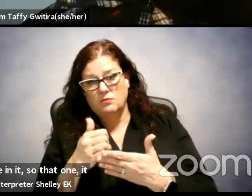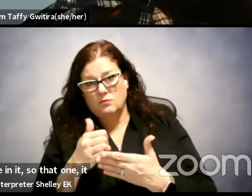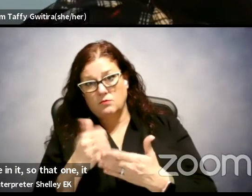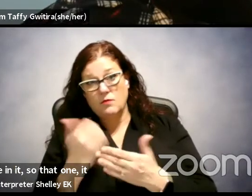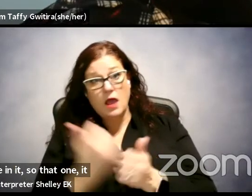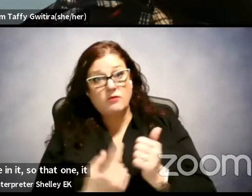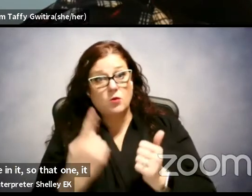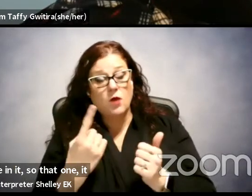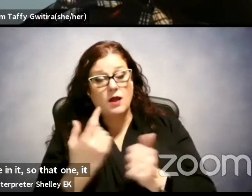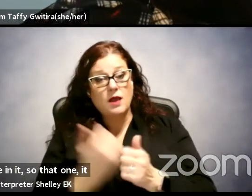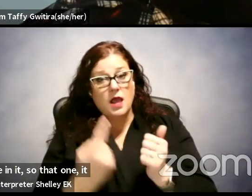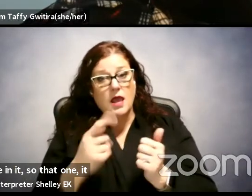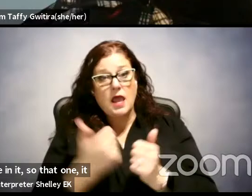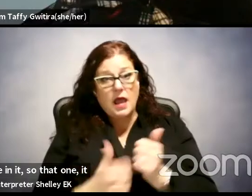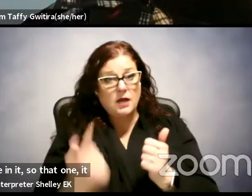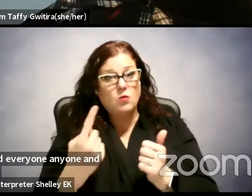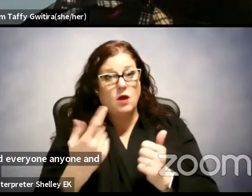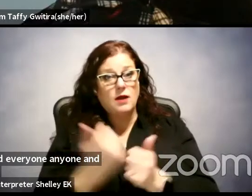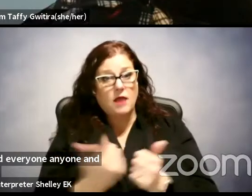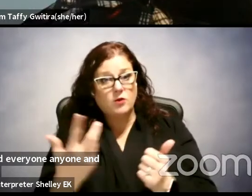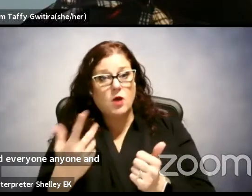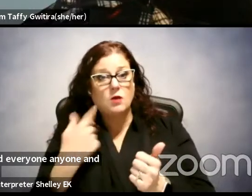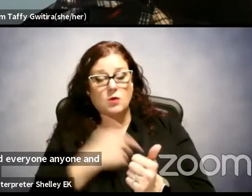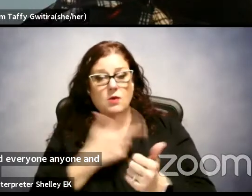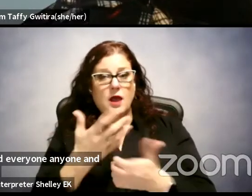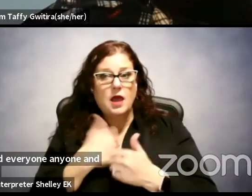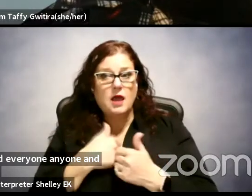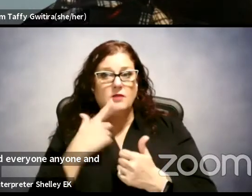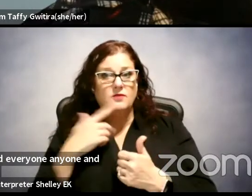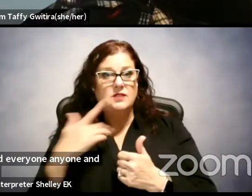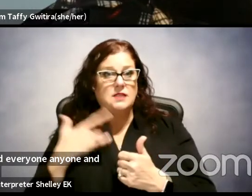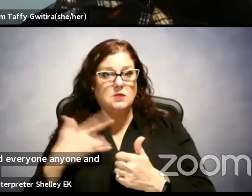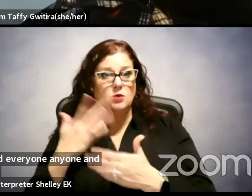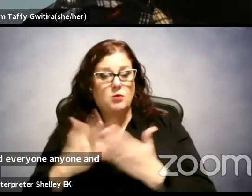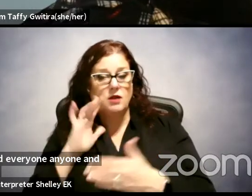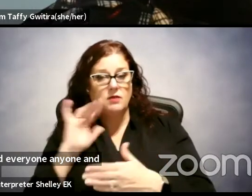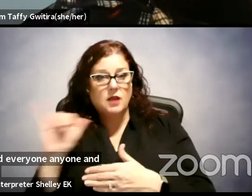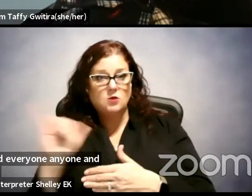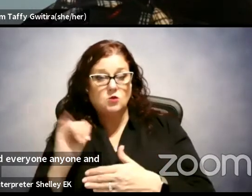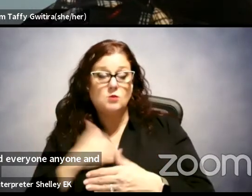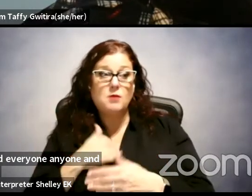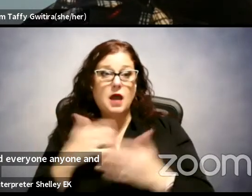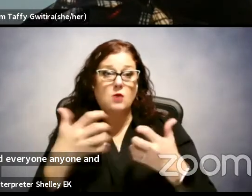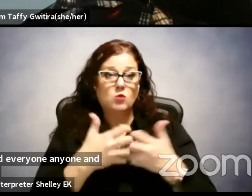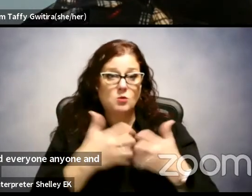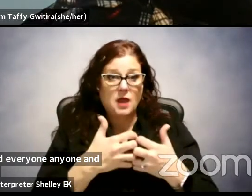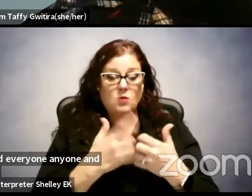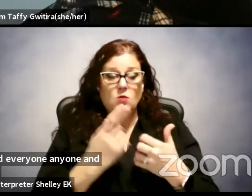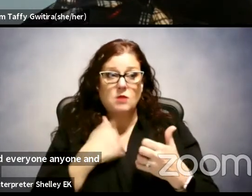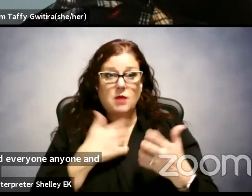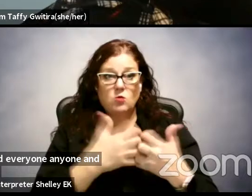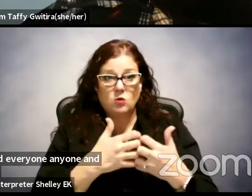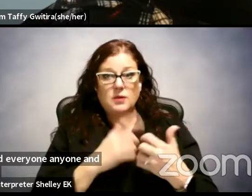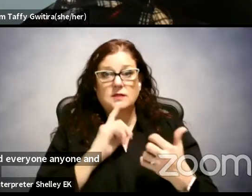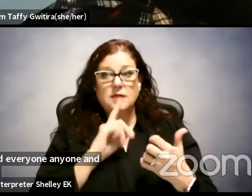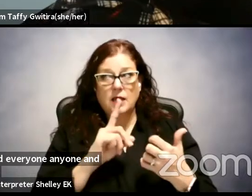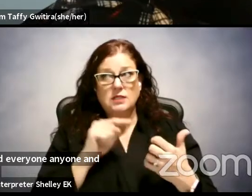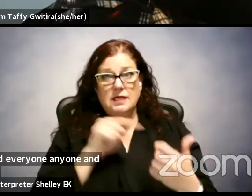anyone and everyone, because we also want to have the sensory part of it too. One of my roommates he